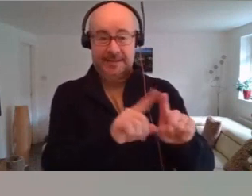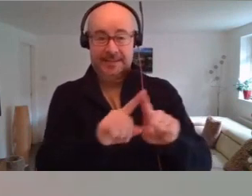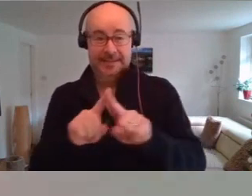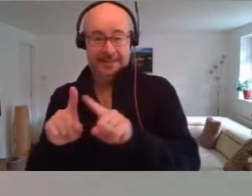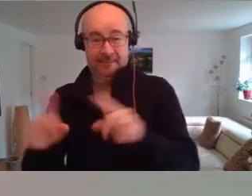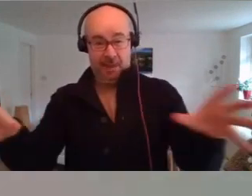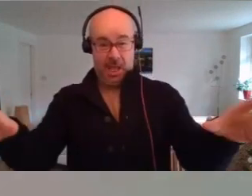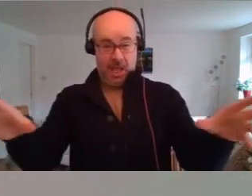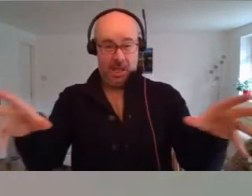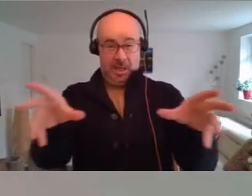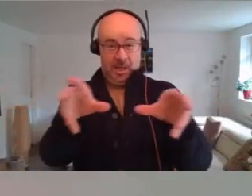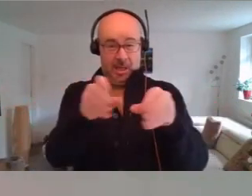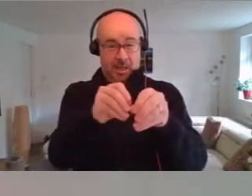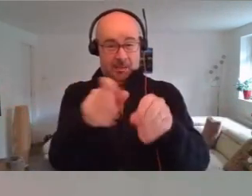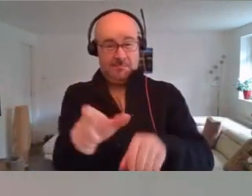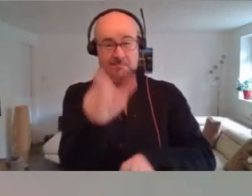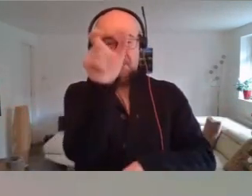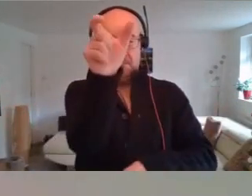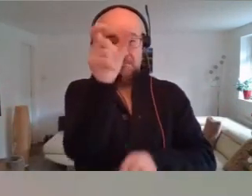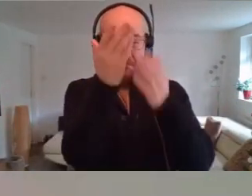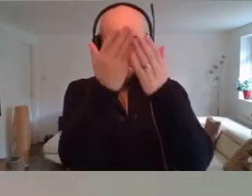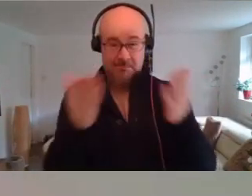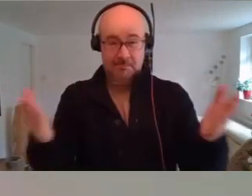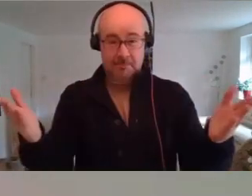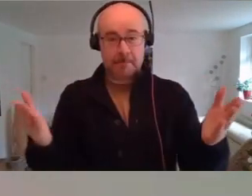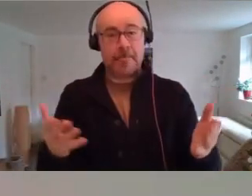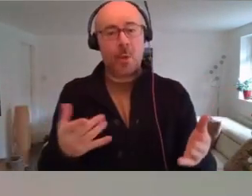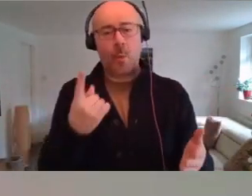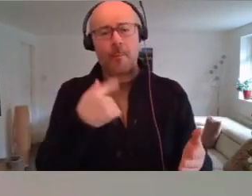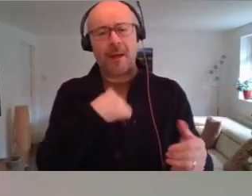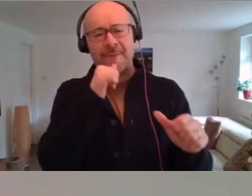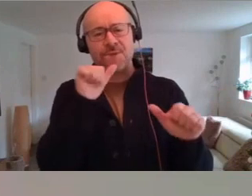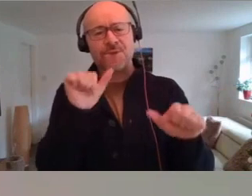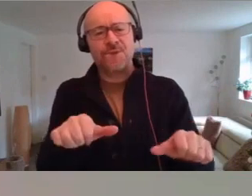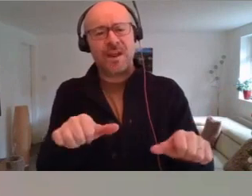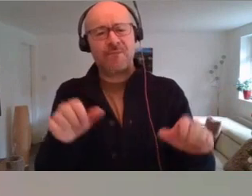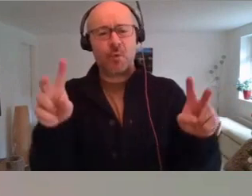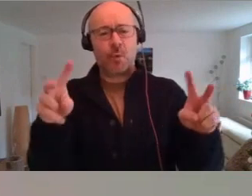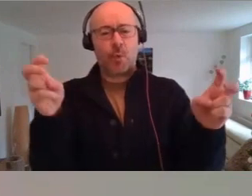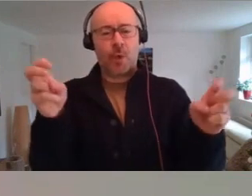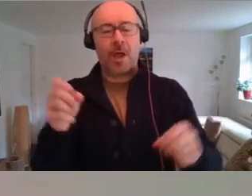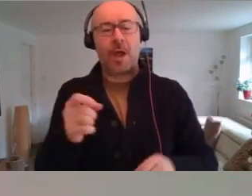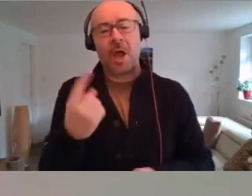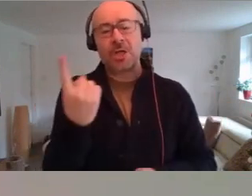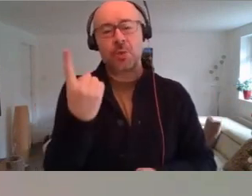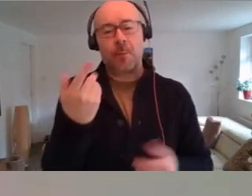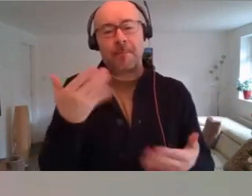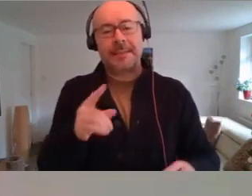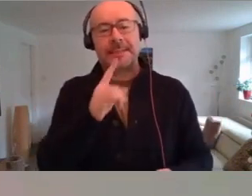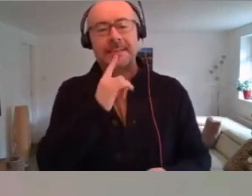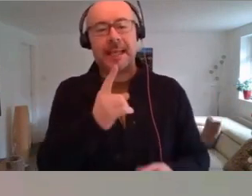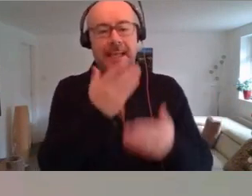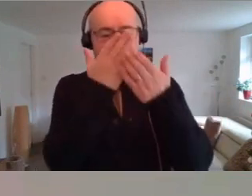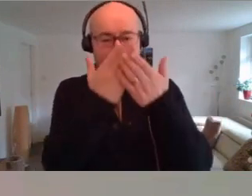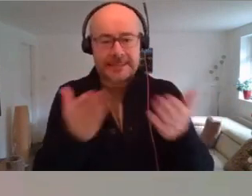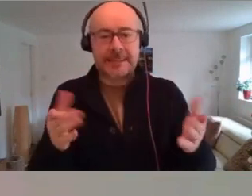the research, where dignity was described in this very visual way as an onion.